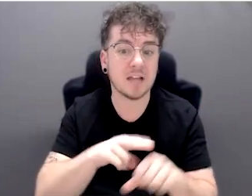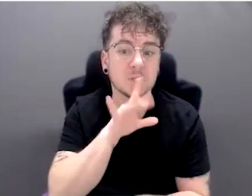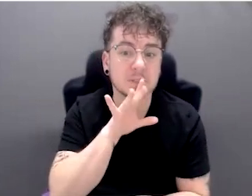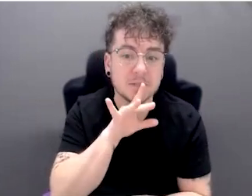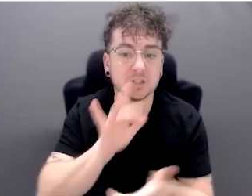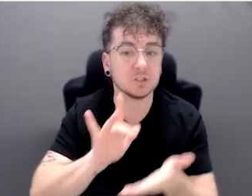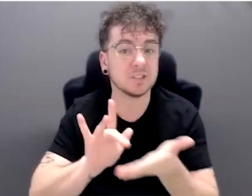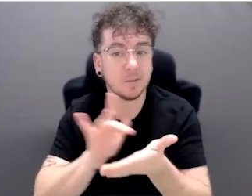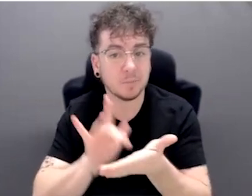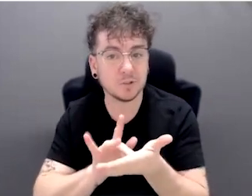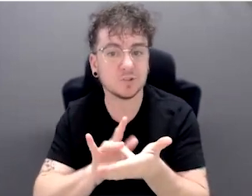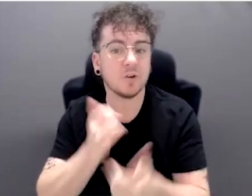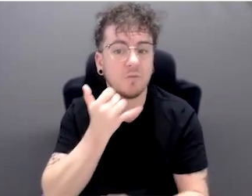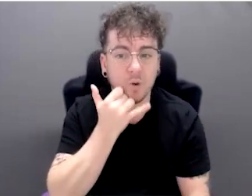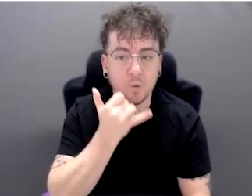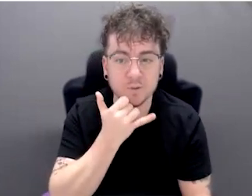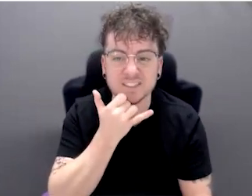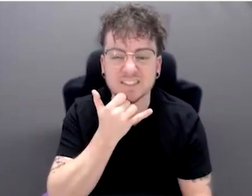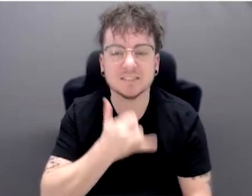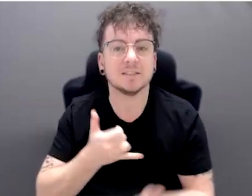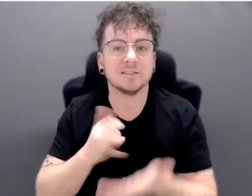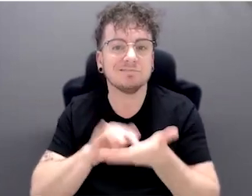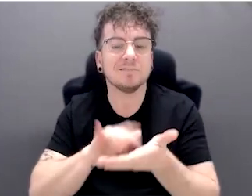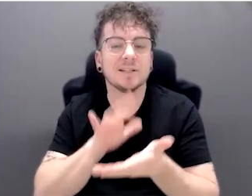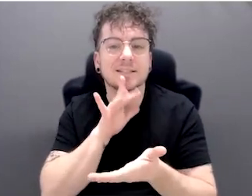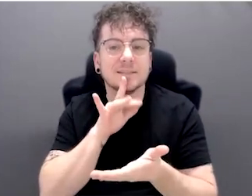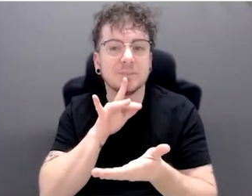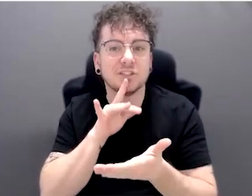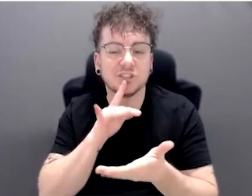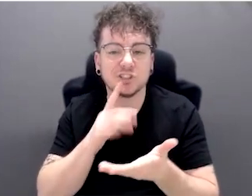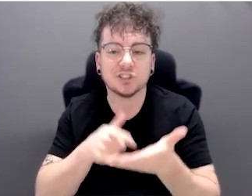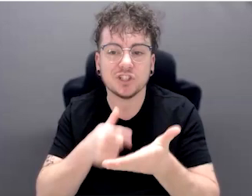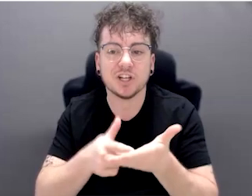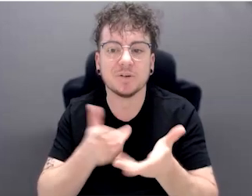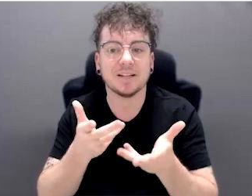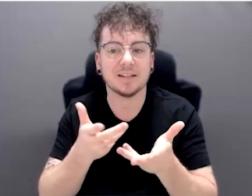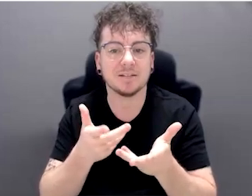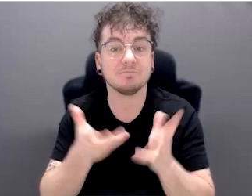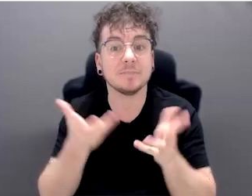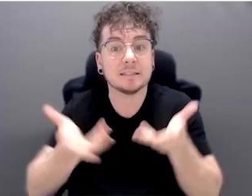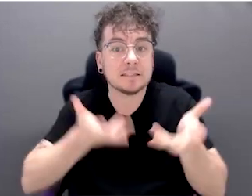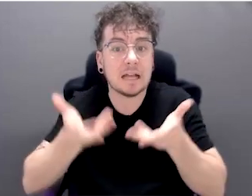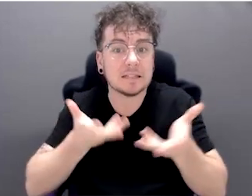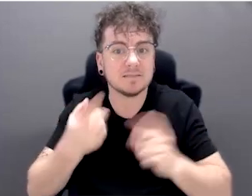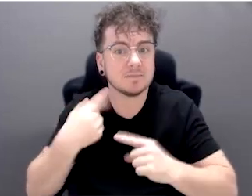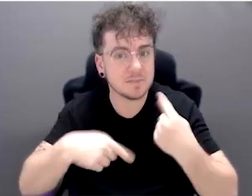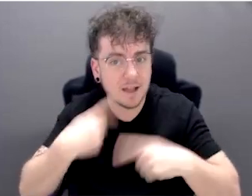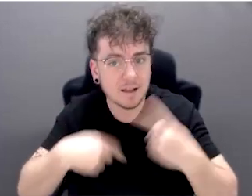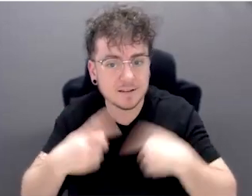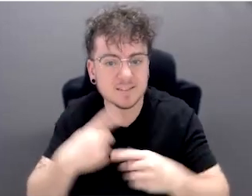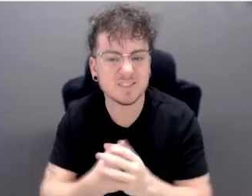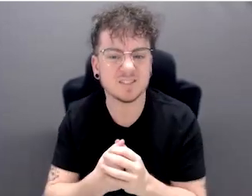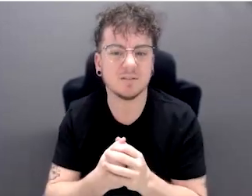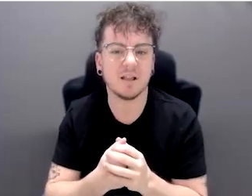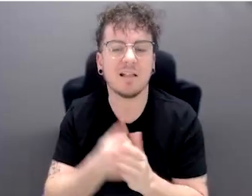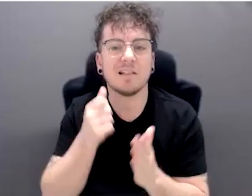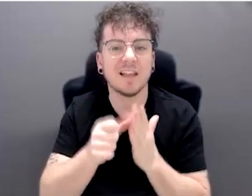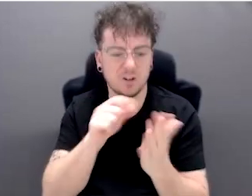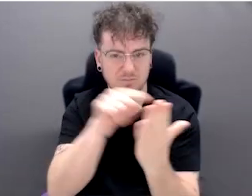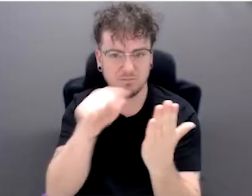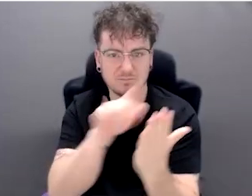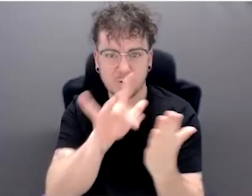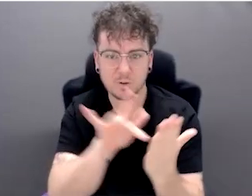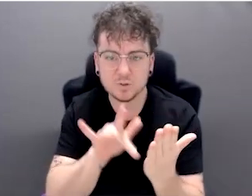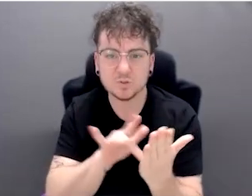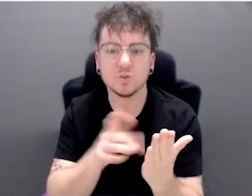smartphones, dedicated speech-generating devices, manual signs or gestures, letterboards, and chat apps like Facebook Messenger or